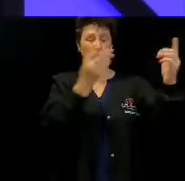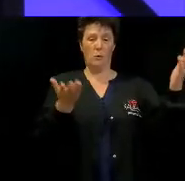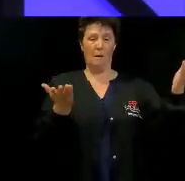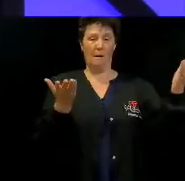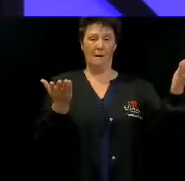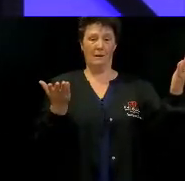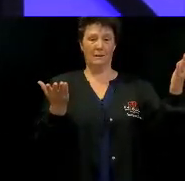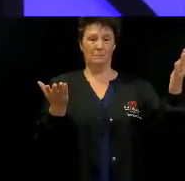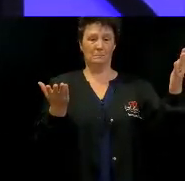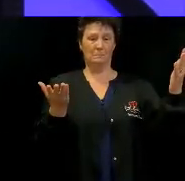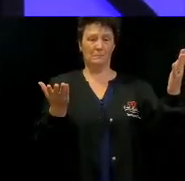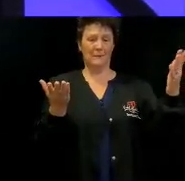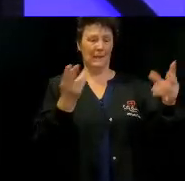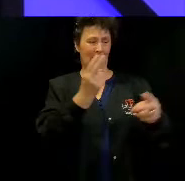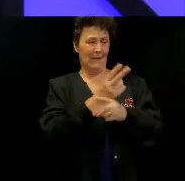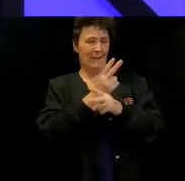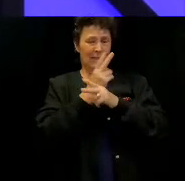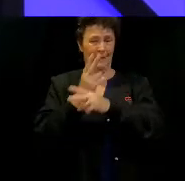and I captive.